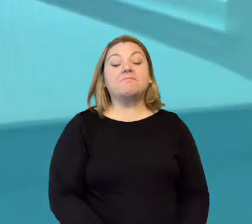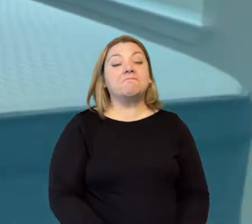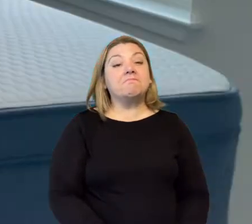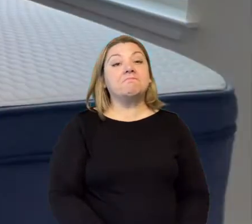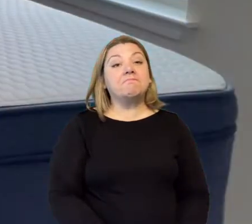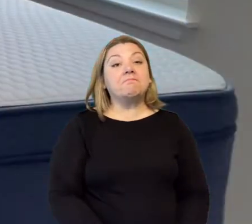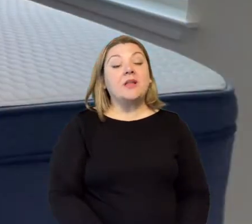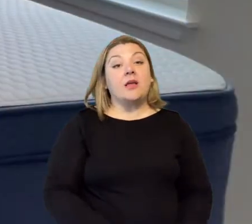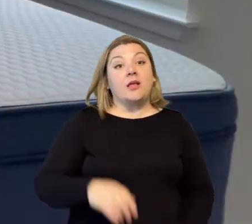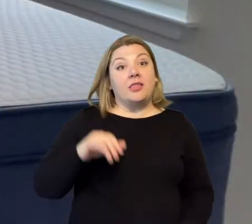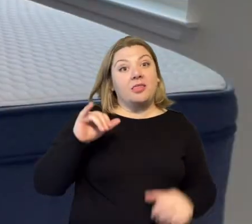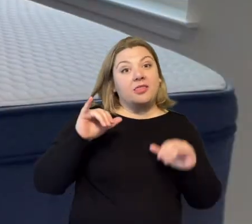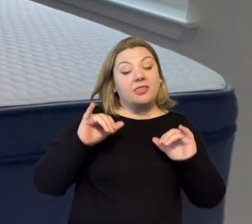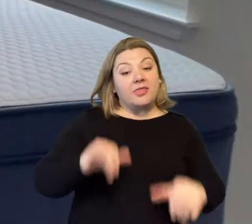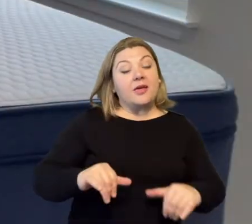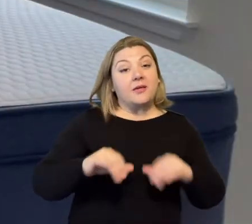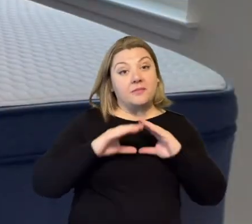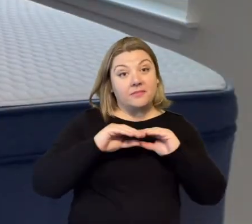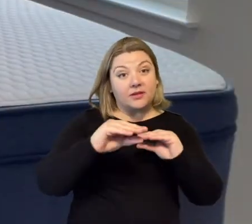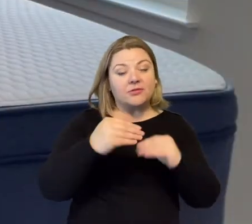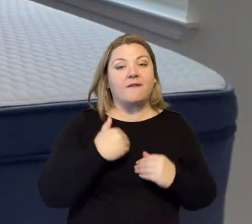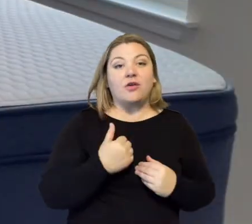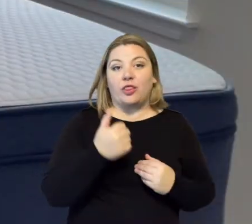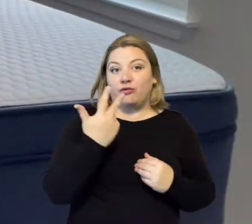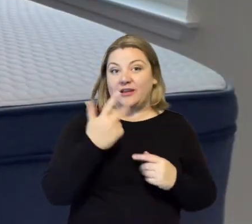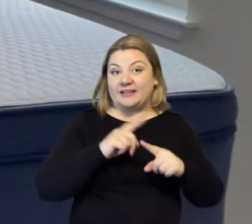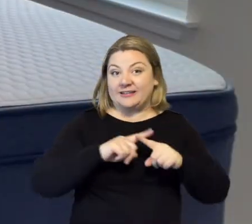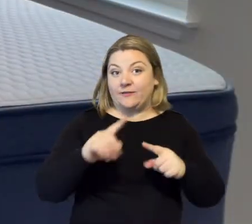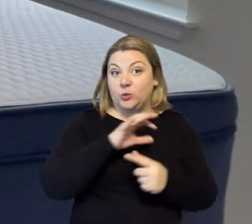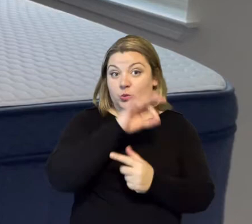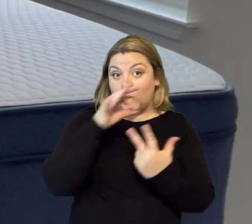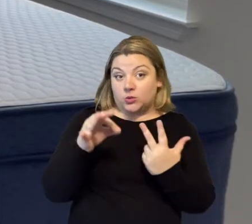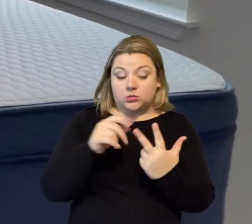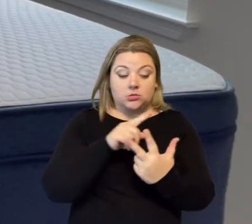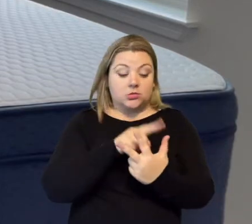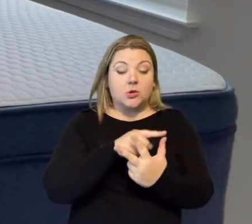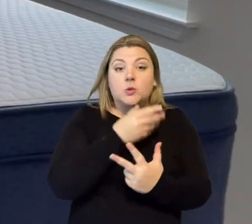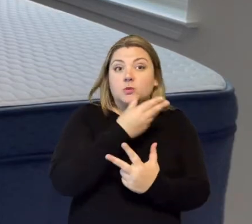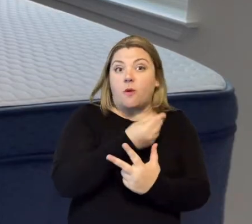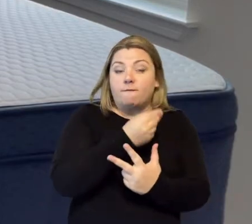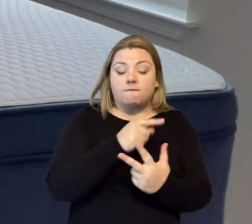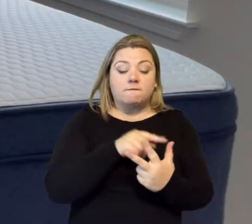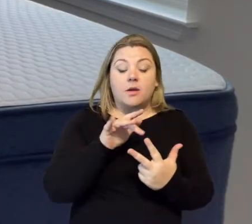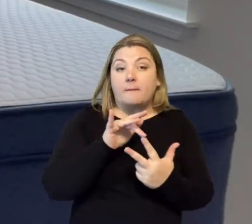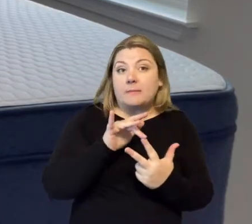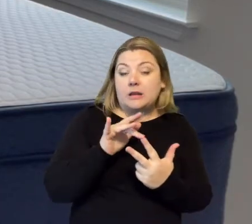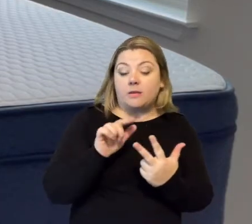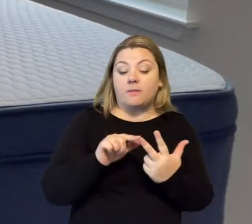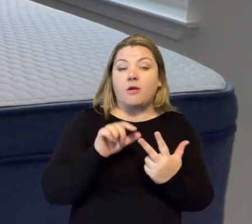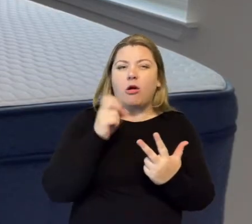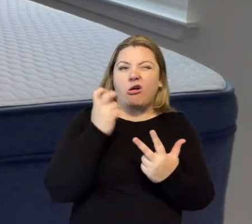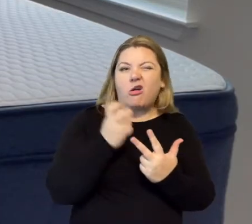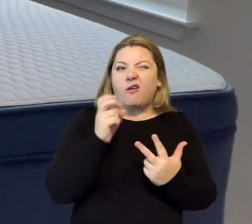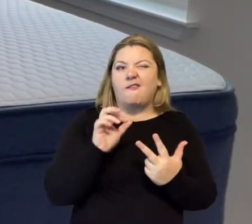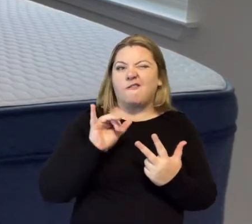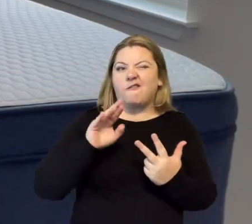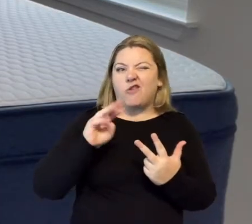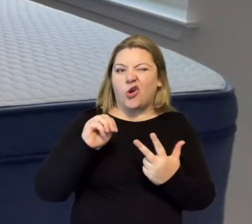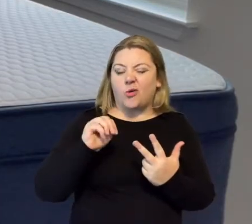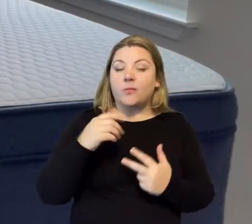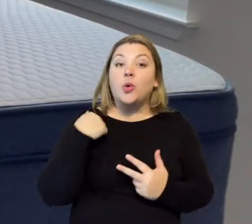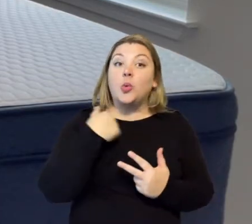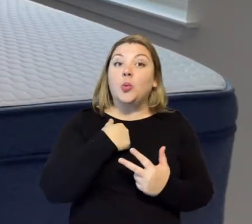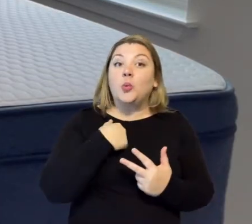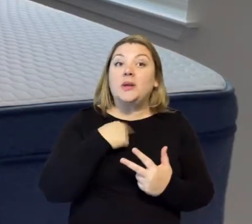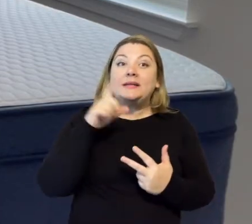So the Brooklyn Aurora actually comes in 3 different firmness options. It comes in soft, medium, or firm. We actually tested